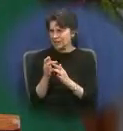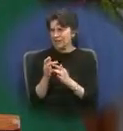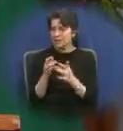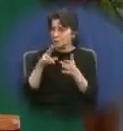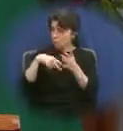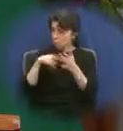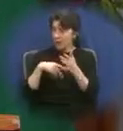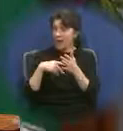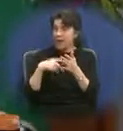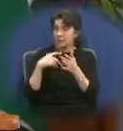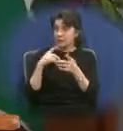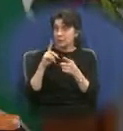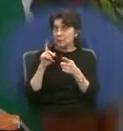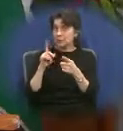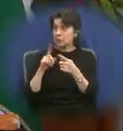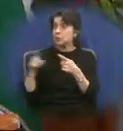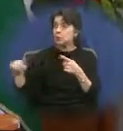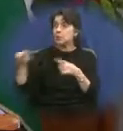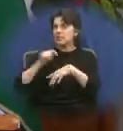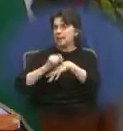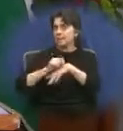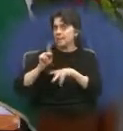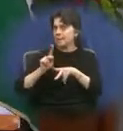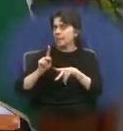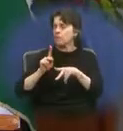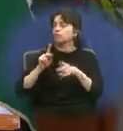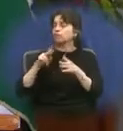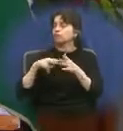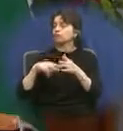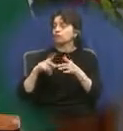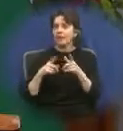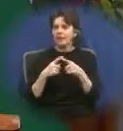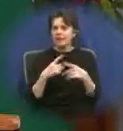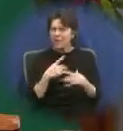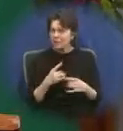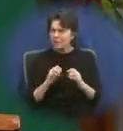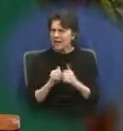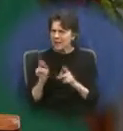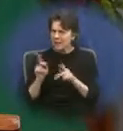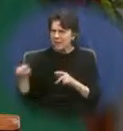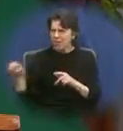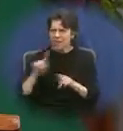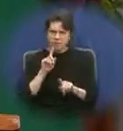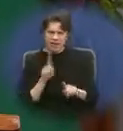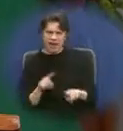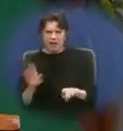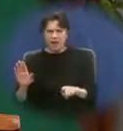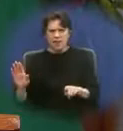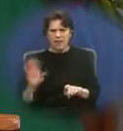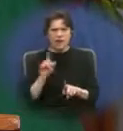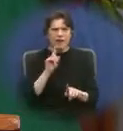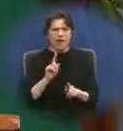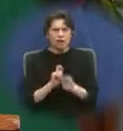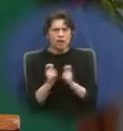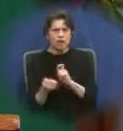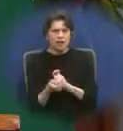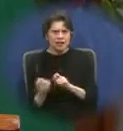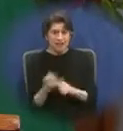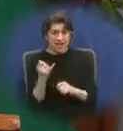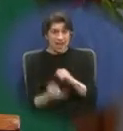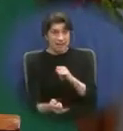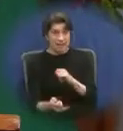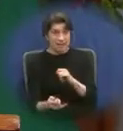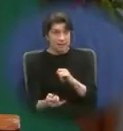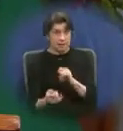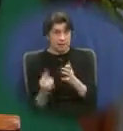from Isaiah. And as he did so, to be interesting how people's reaction changed. Once at the very end of that, at the